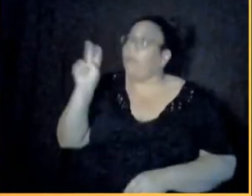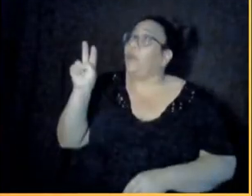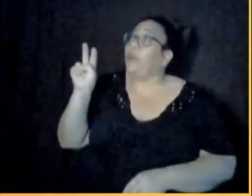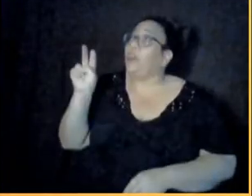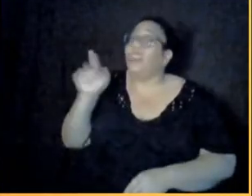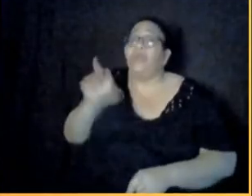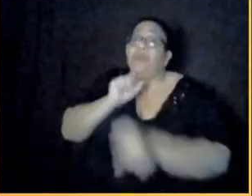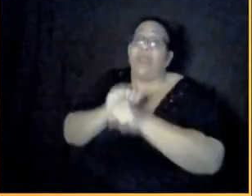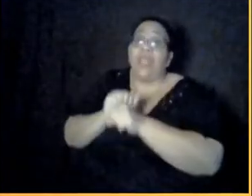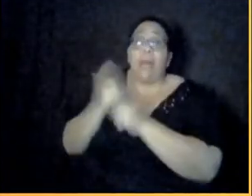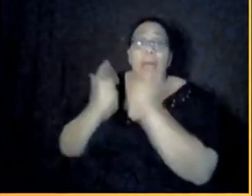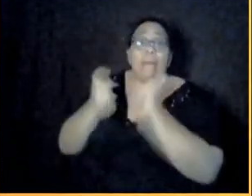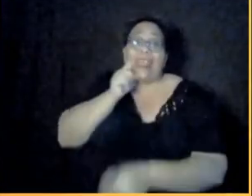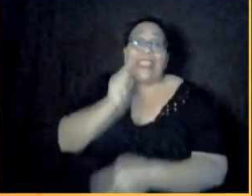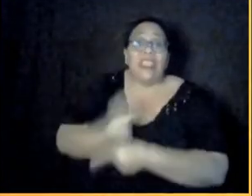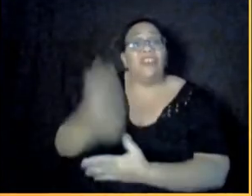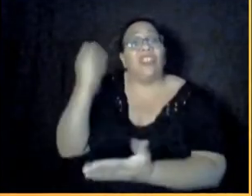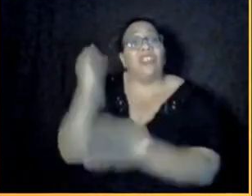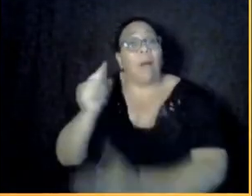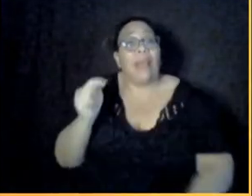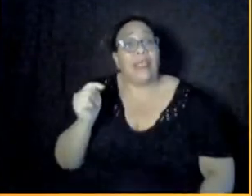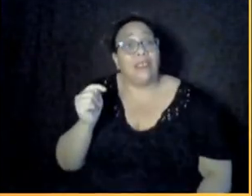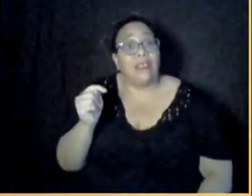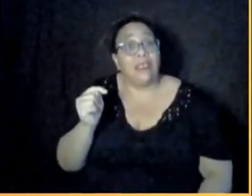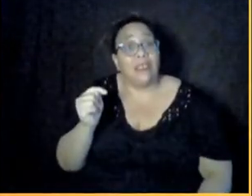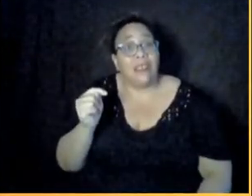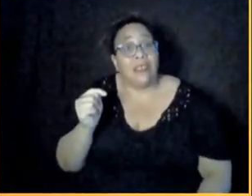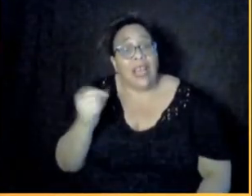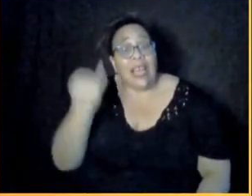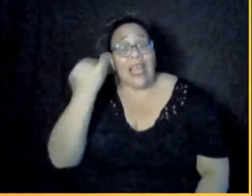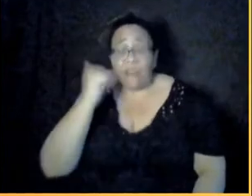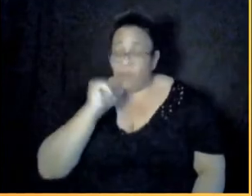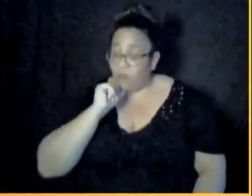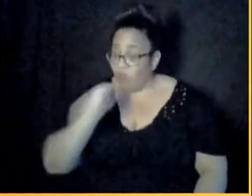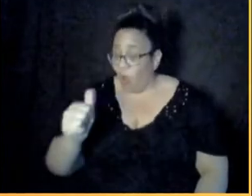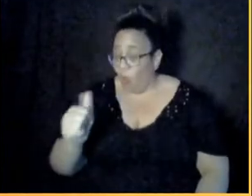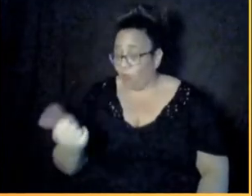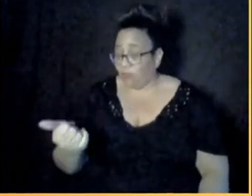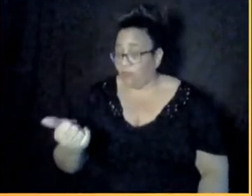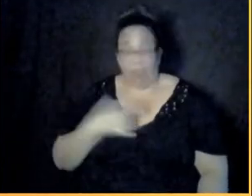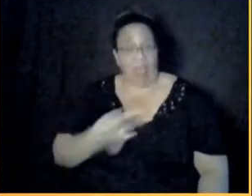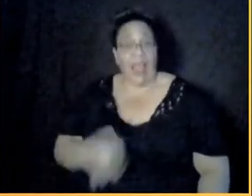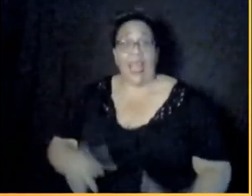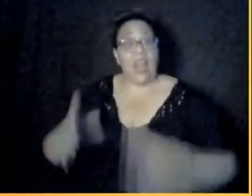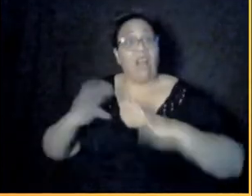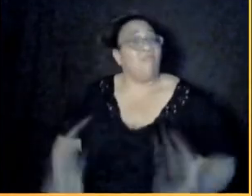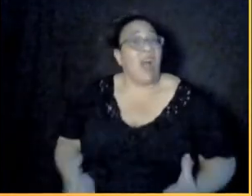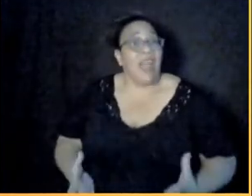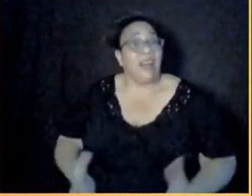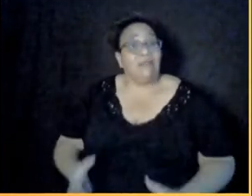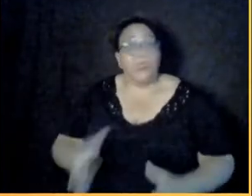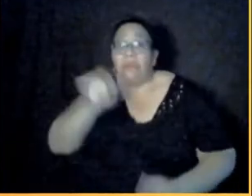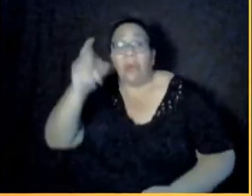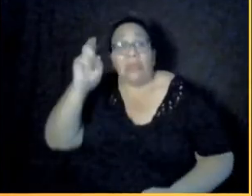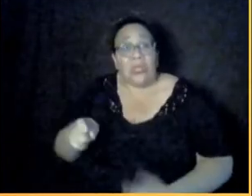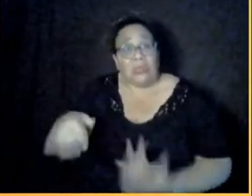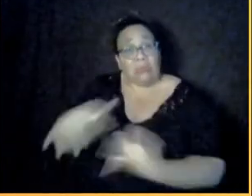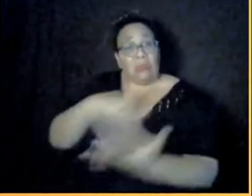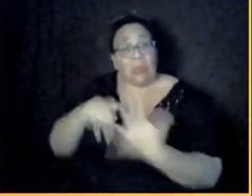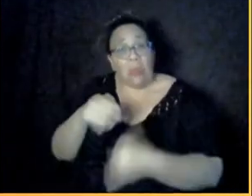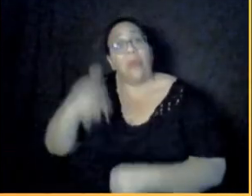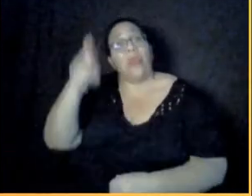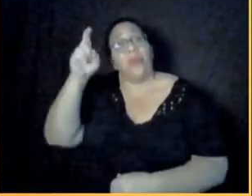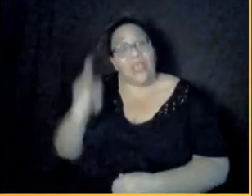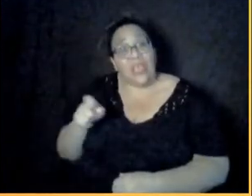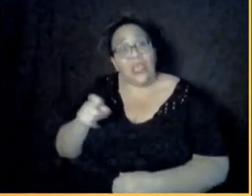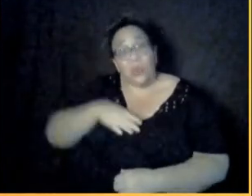big sister. Like, stop it. Like, there's no, if you don't, you don't have to like it. You don't have to be around it, but you will have to